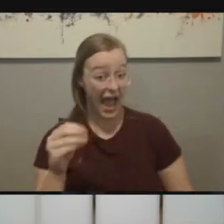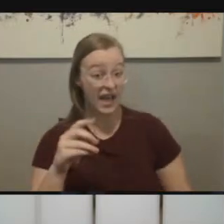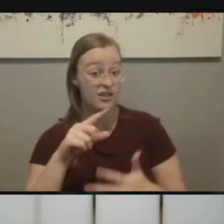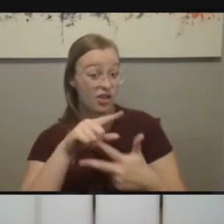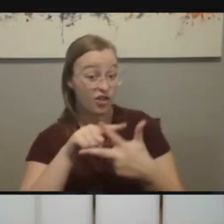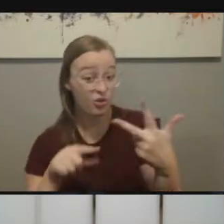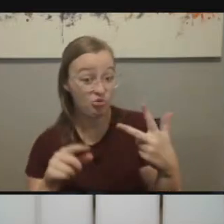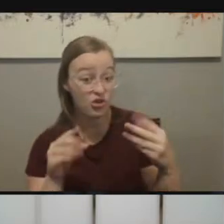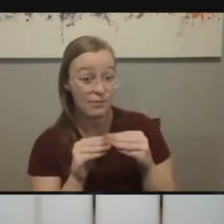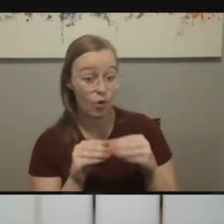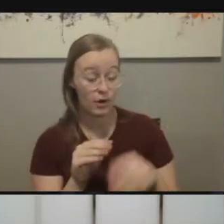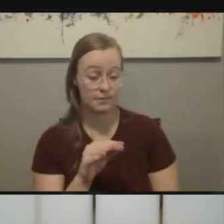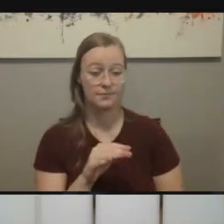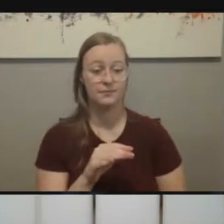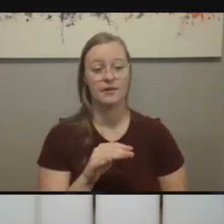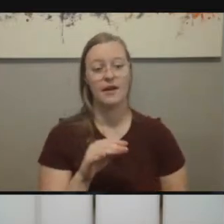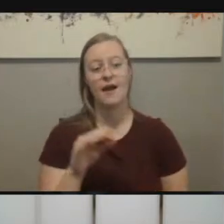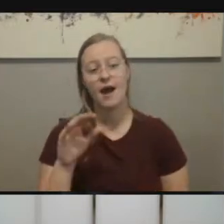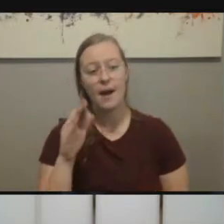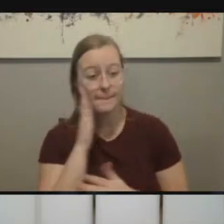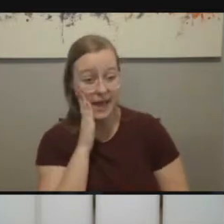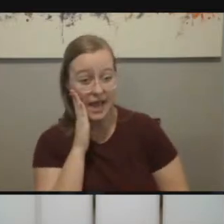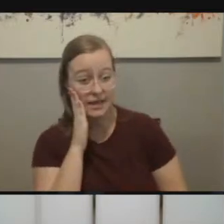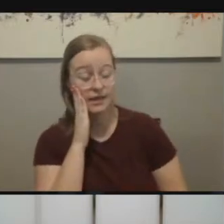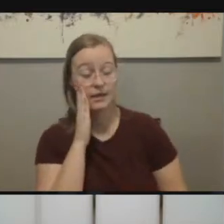they were a feather bed,